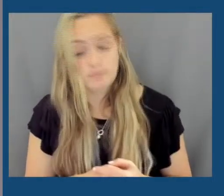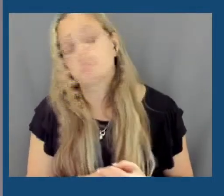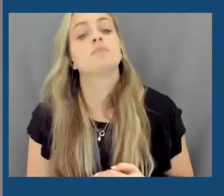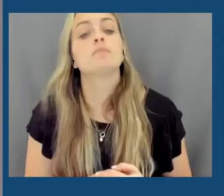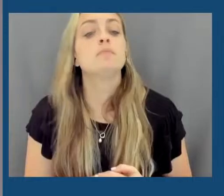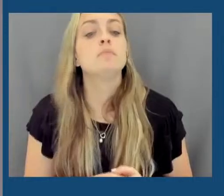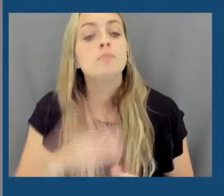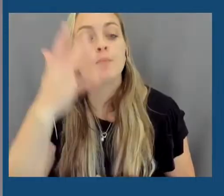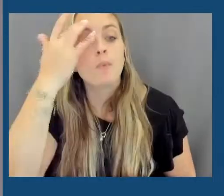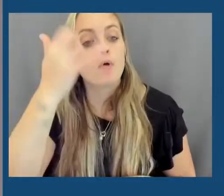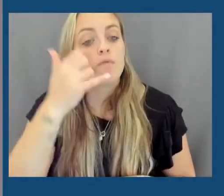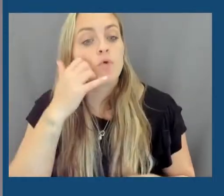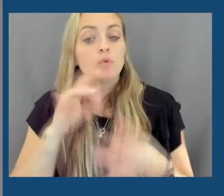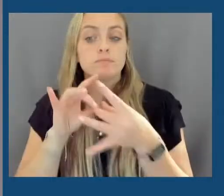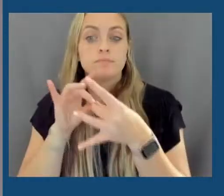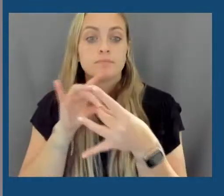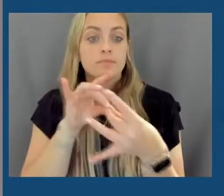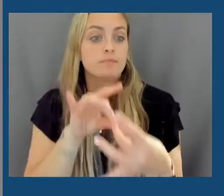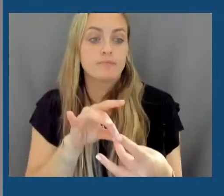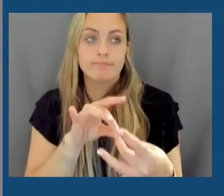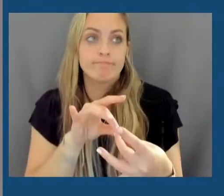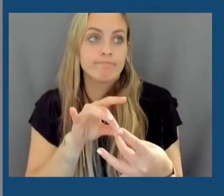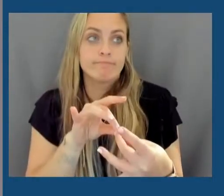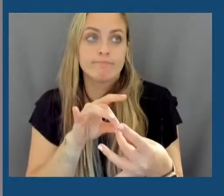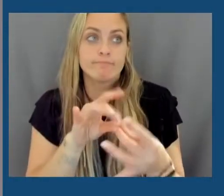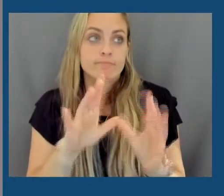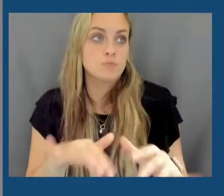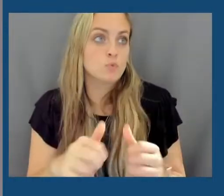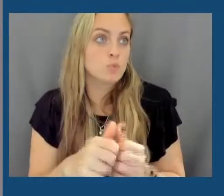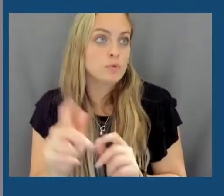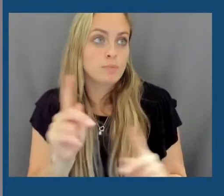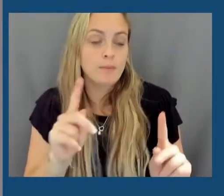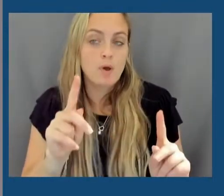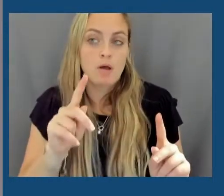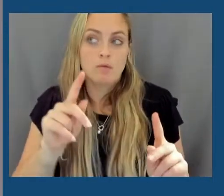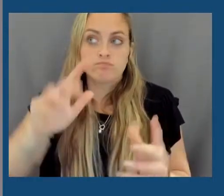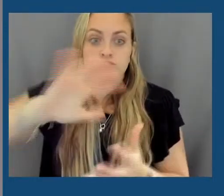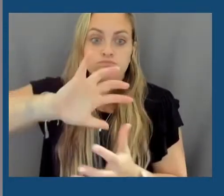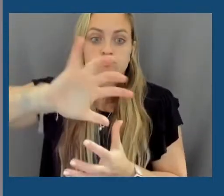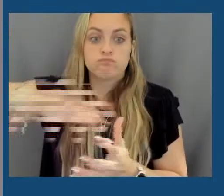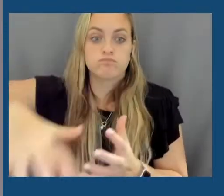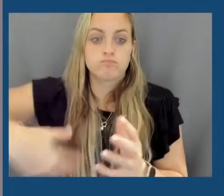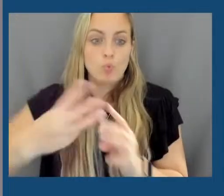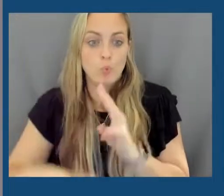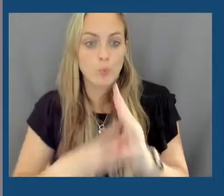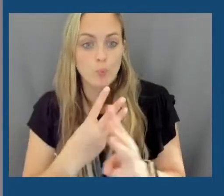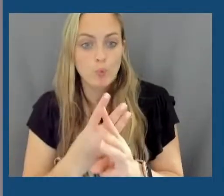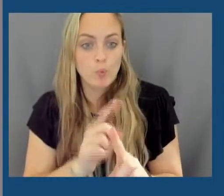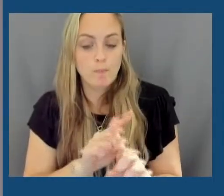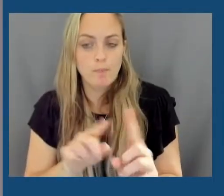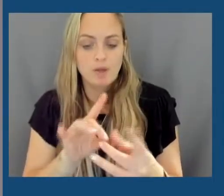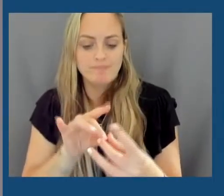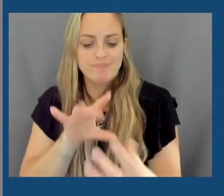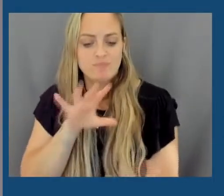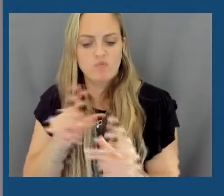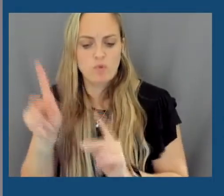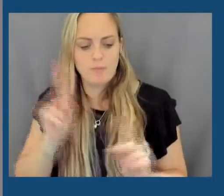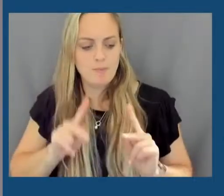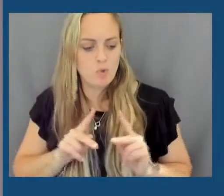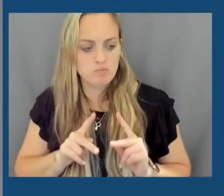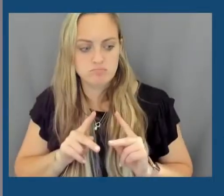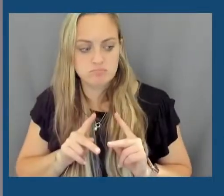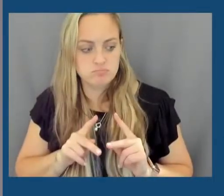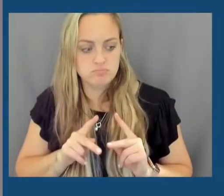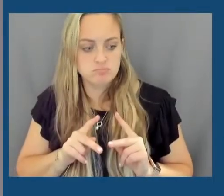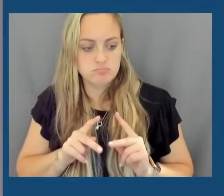Smartphones have connected children with people all over the world, but disconnected them from the people in